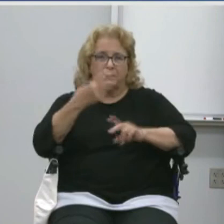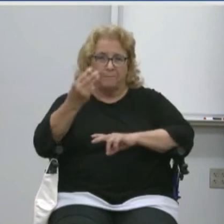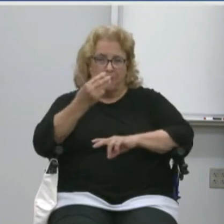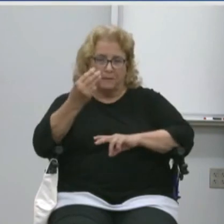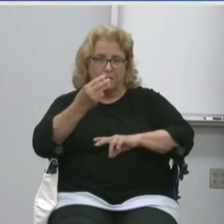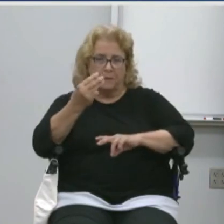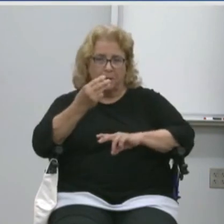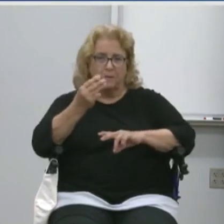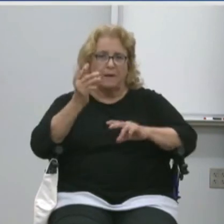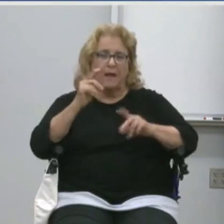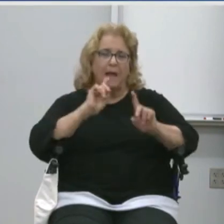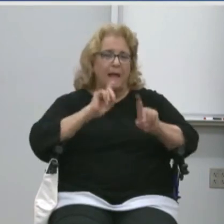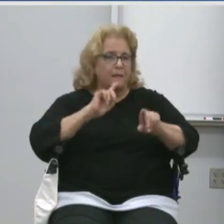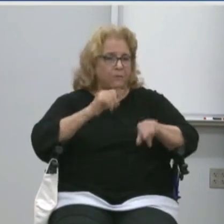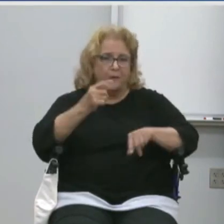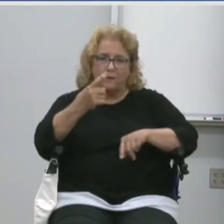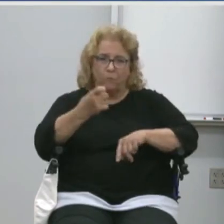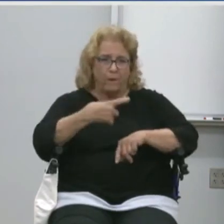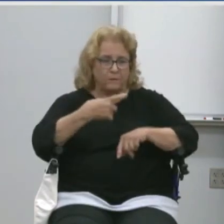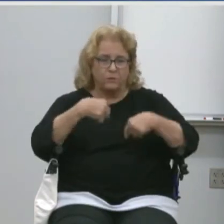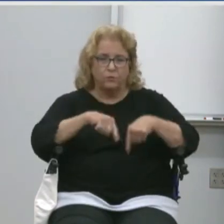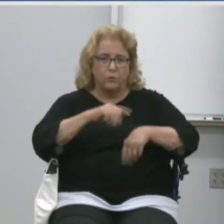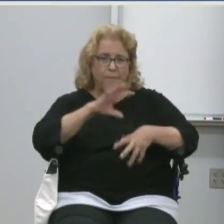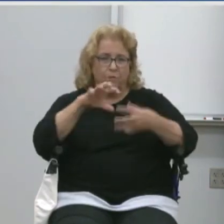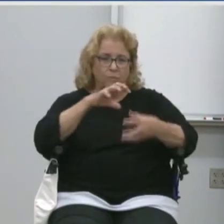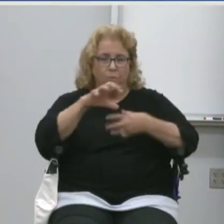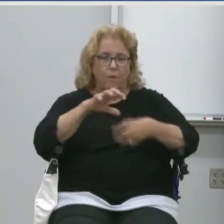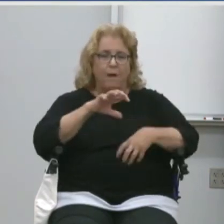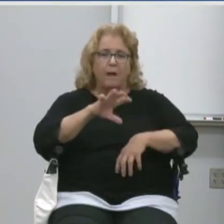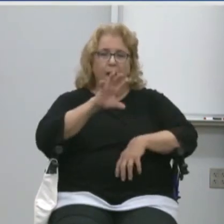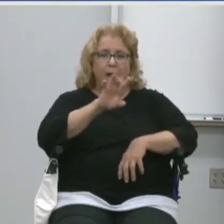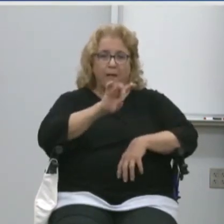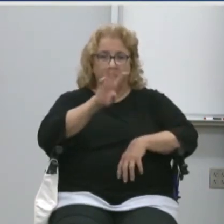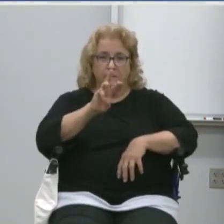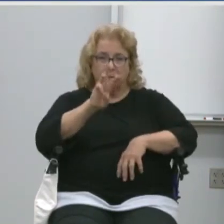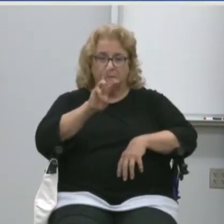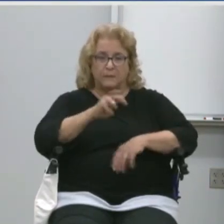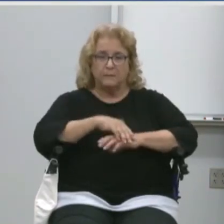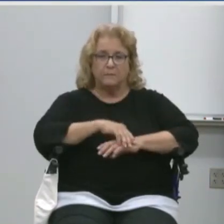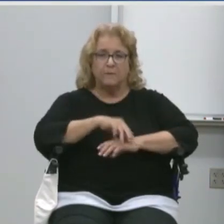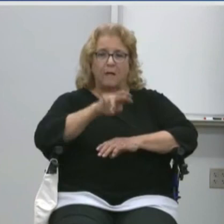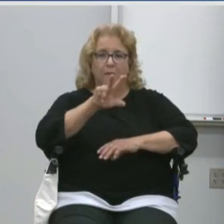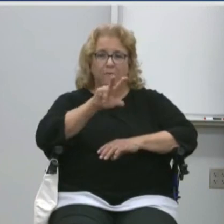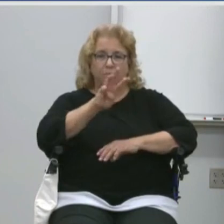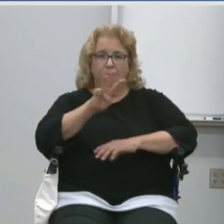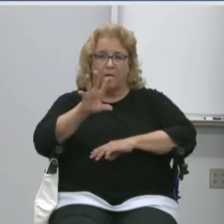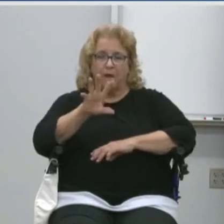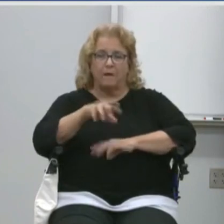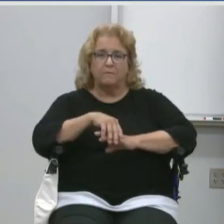throughout the day to answer any questions during the storm. Again, that number is